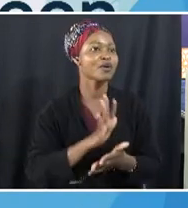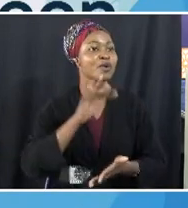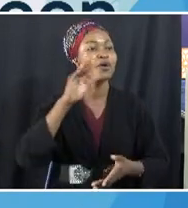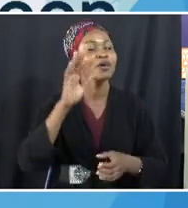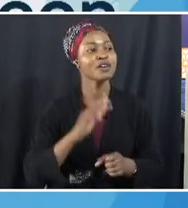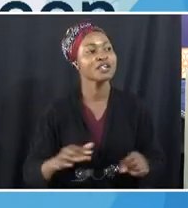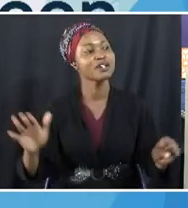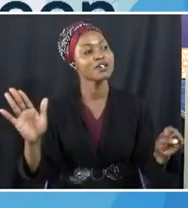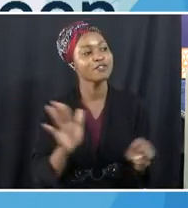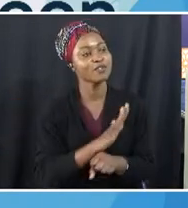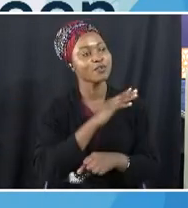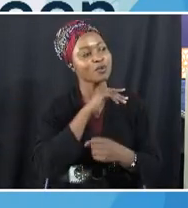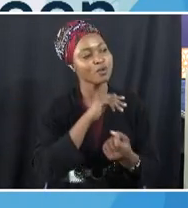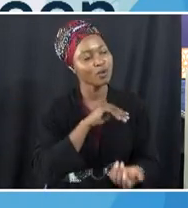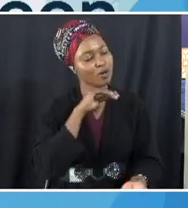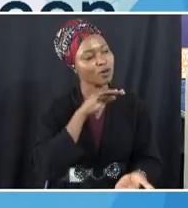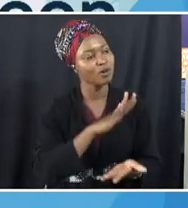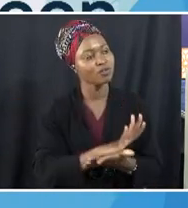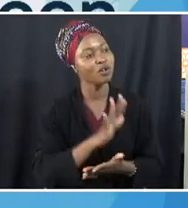of glory.